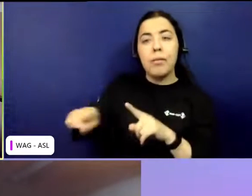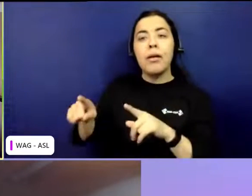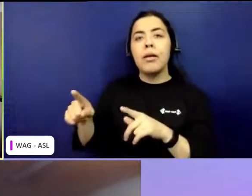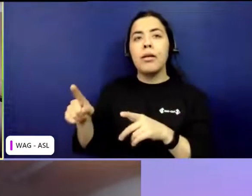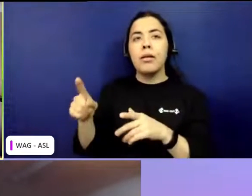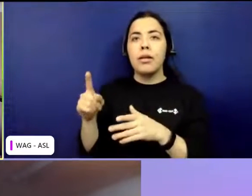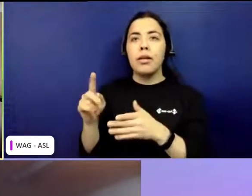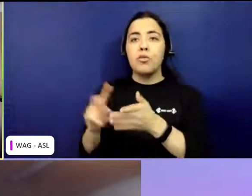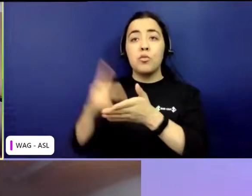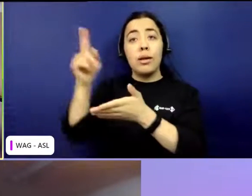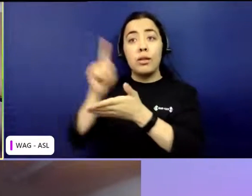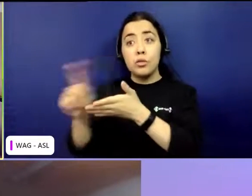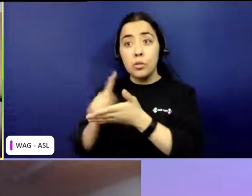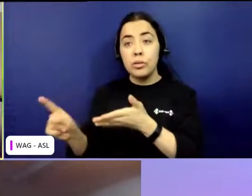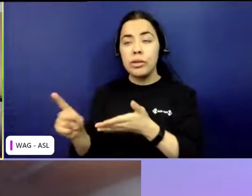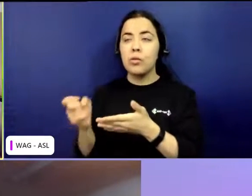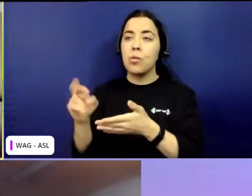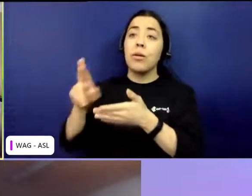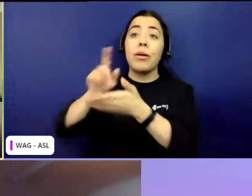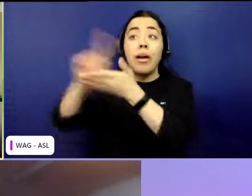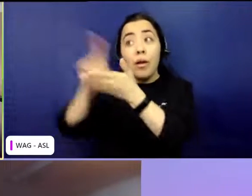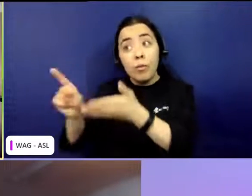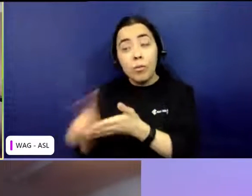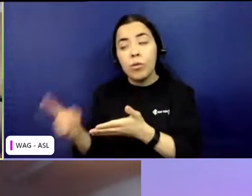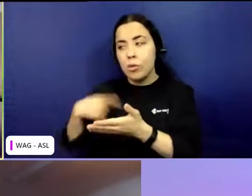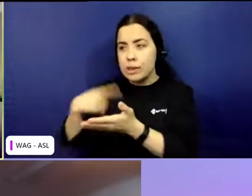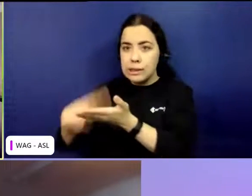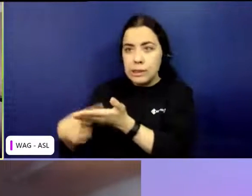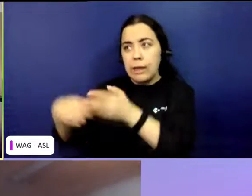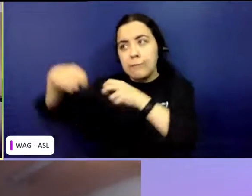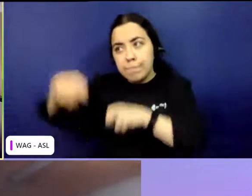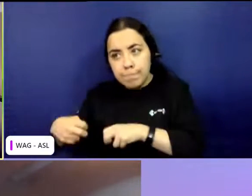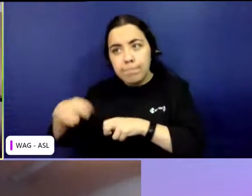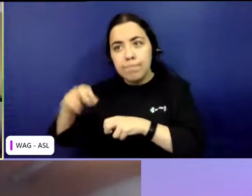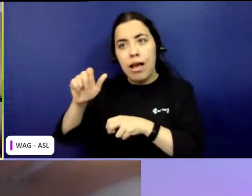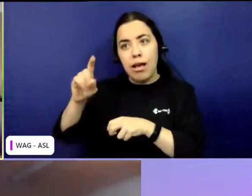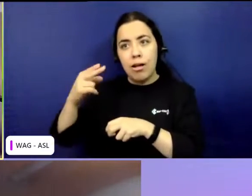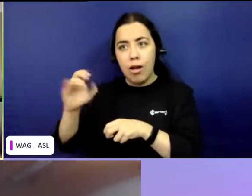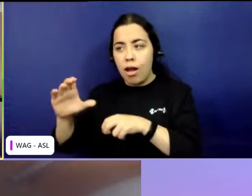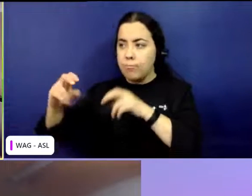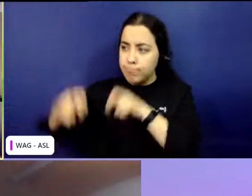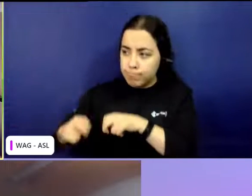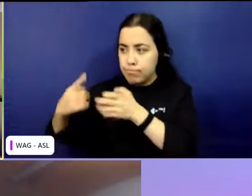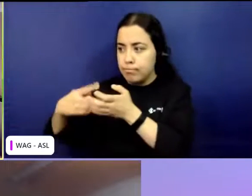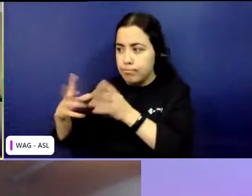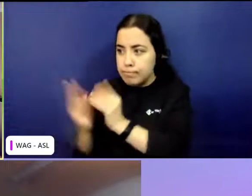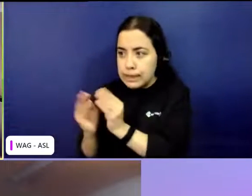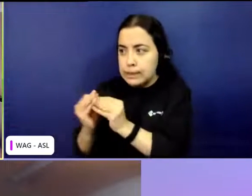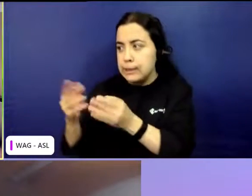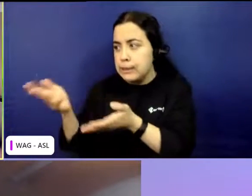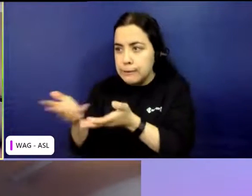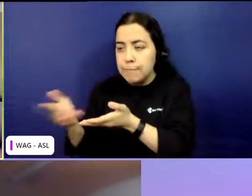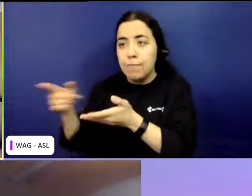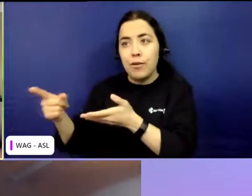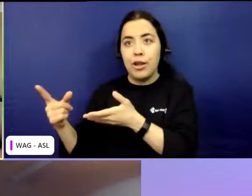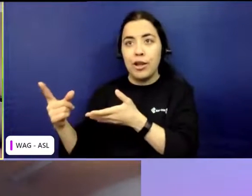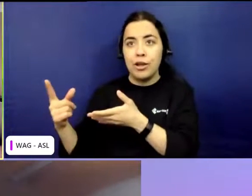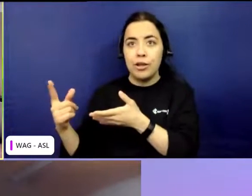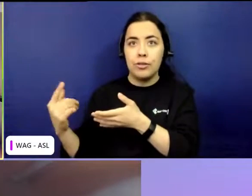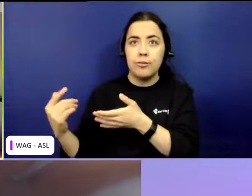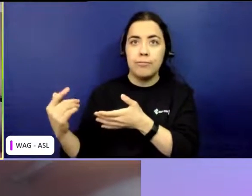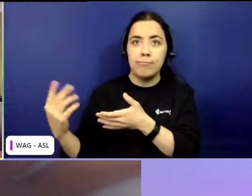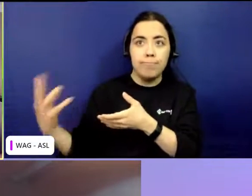weekly discussions, ad hoc meetings with them. They're engaging us. We're not having to chase them